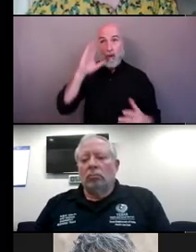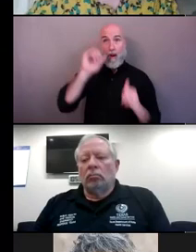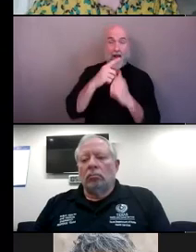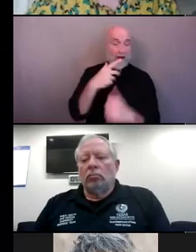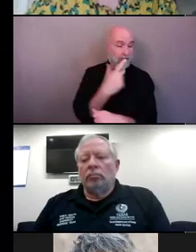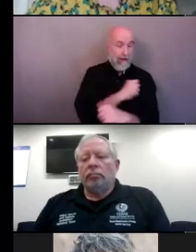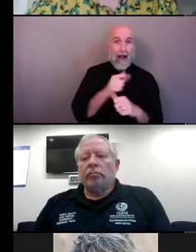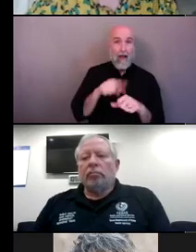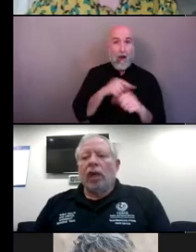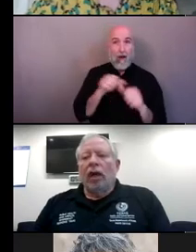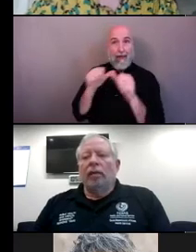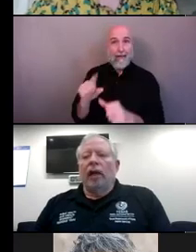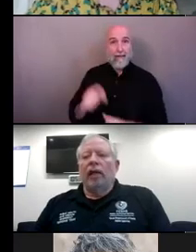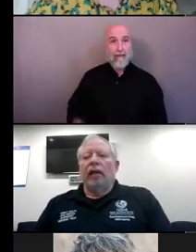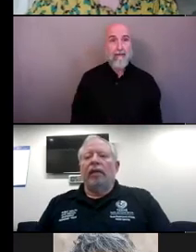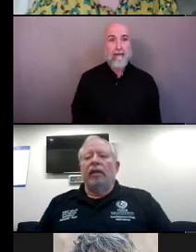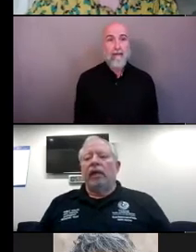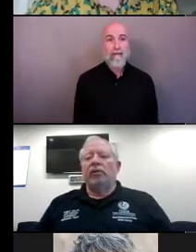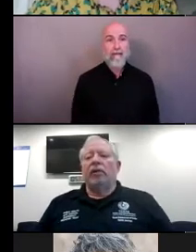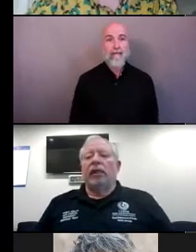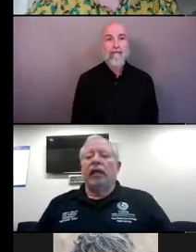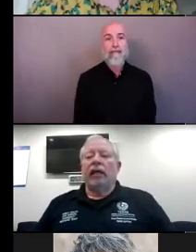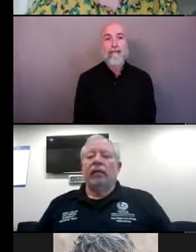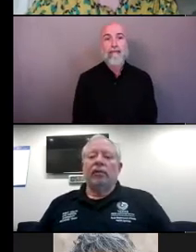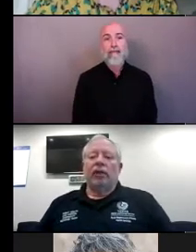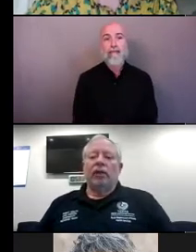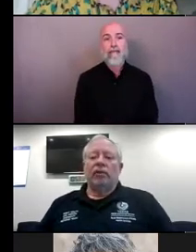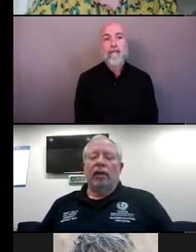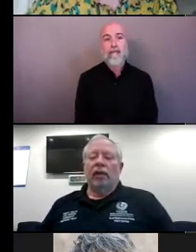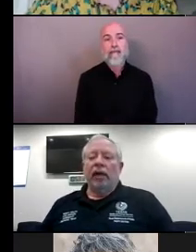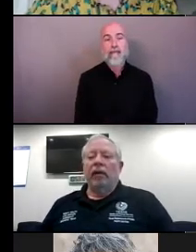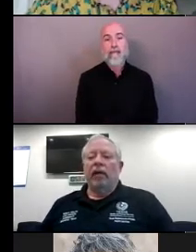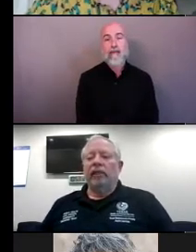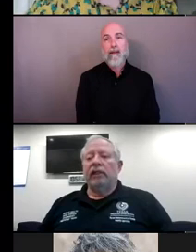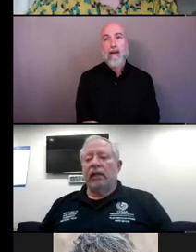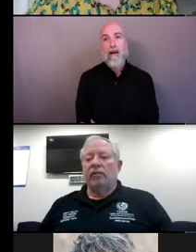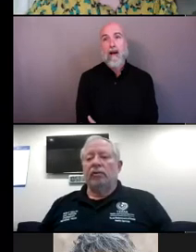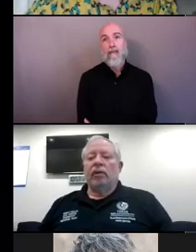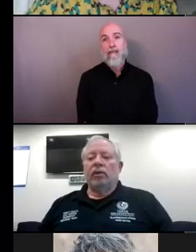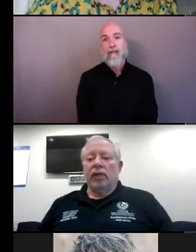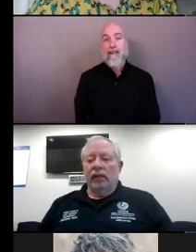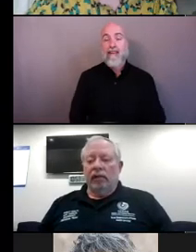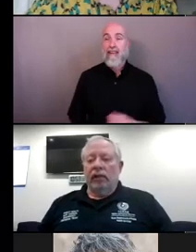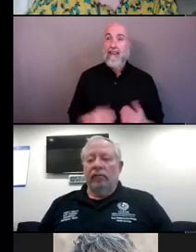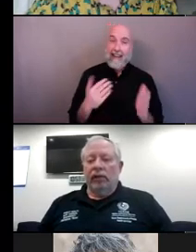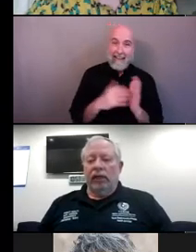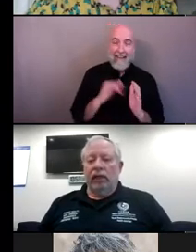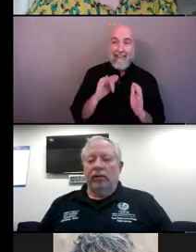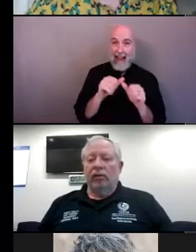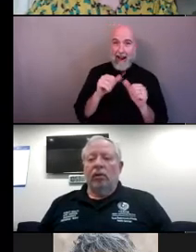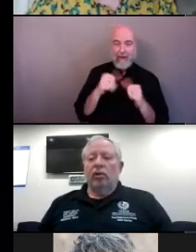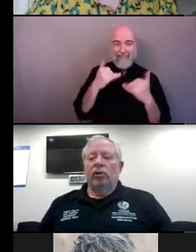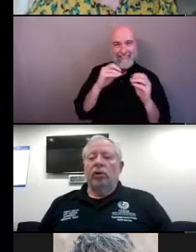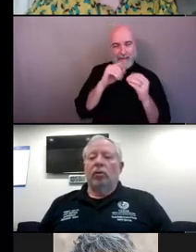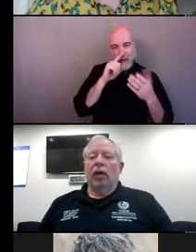the vaccines? I think the answer to that, again, is that it's an area of intense scientific